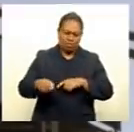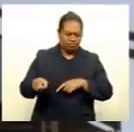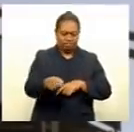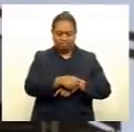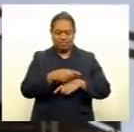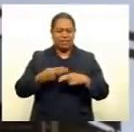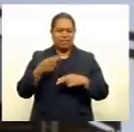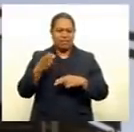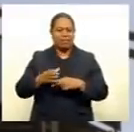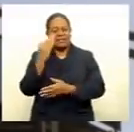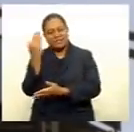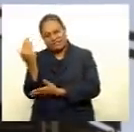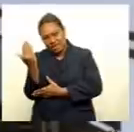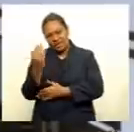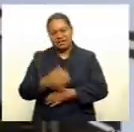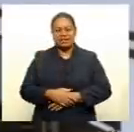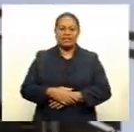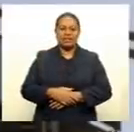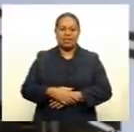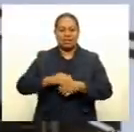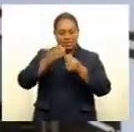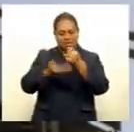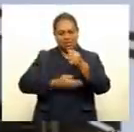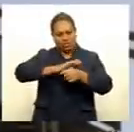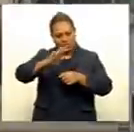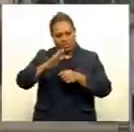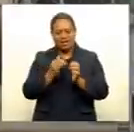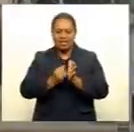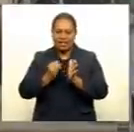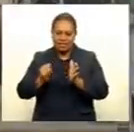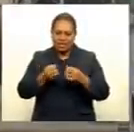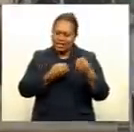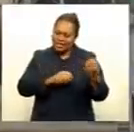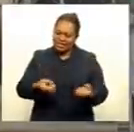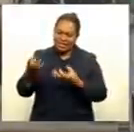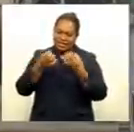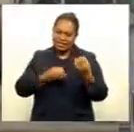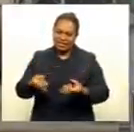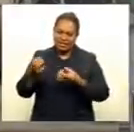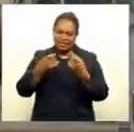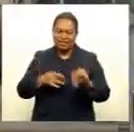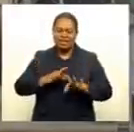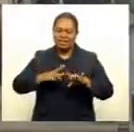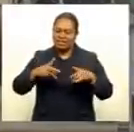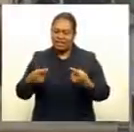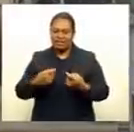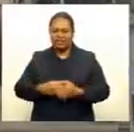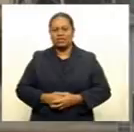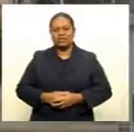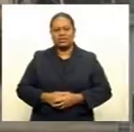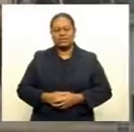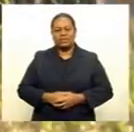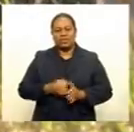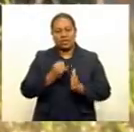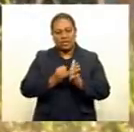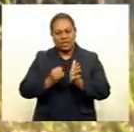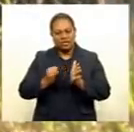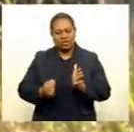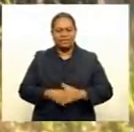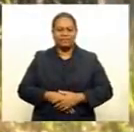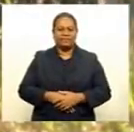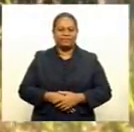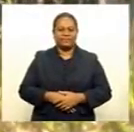farmers depend heavily on the sugar industry, and delivering their cane to the mill will be important. My family just rely